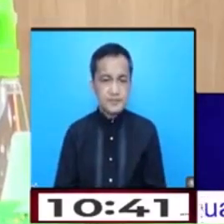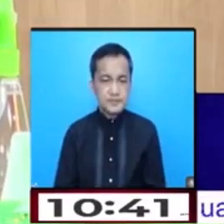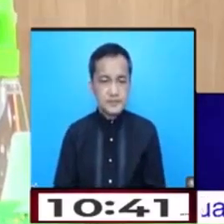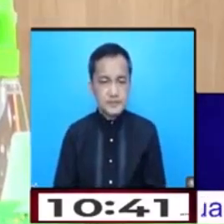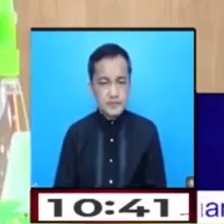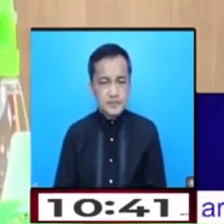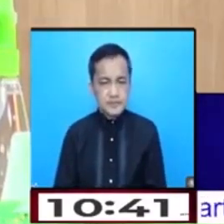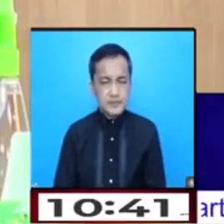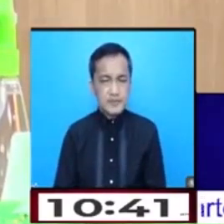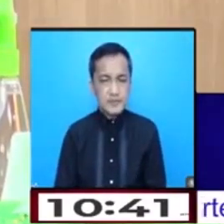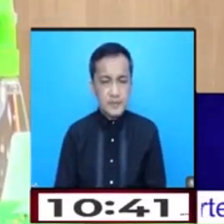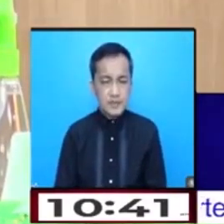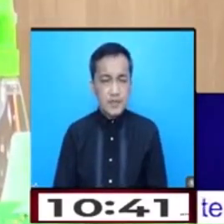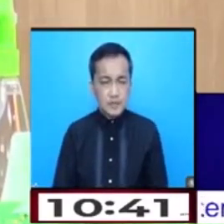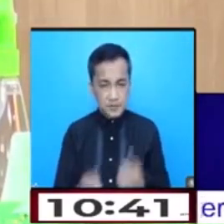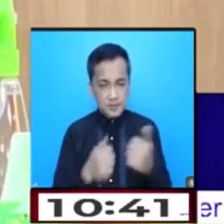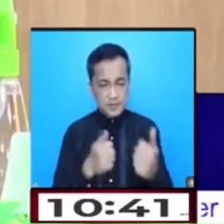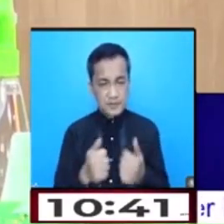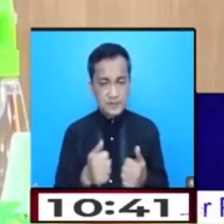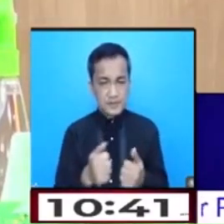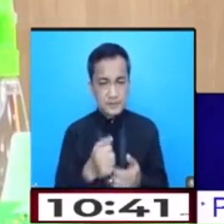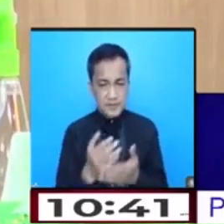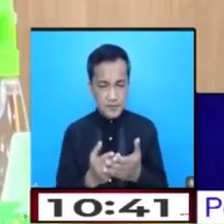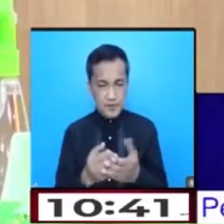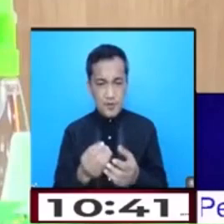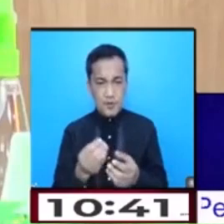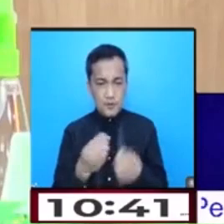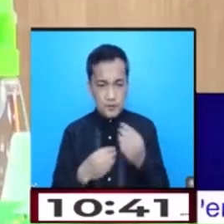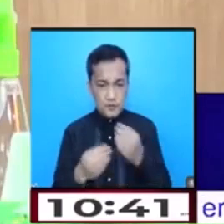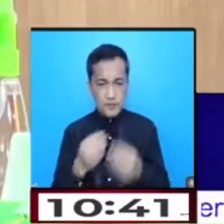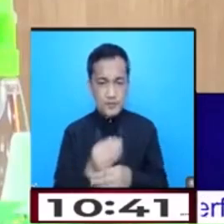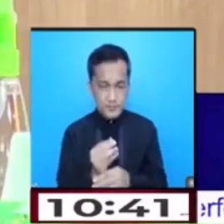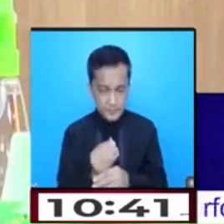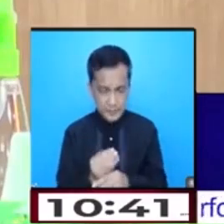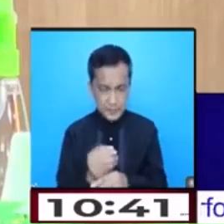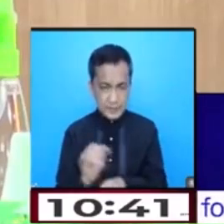competitiveness of some of the food manufacturing industries.